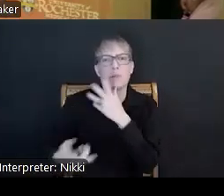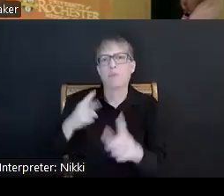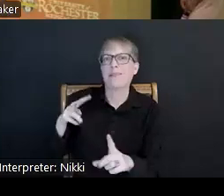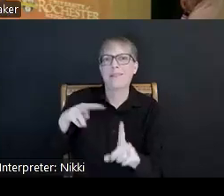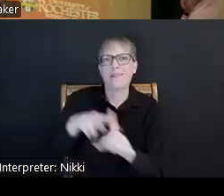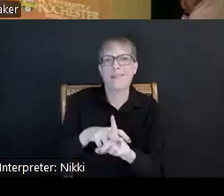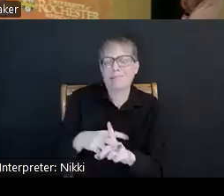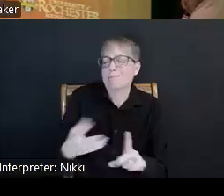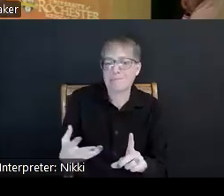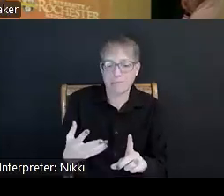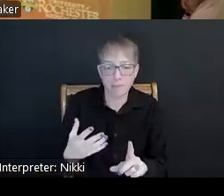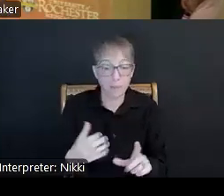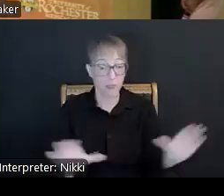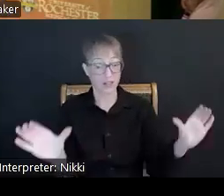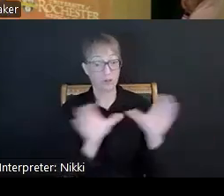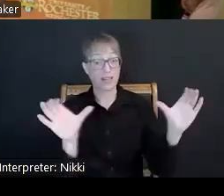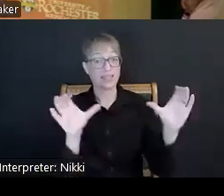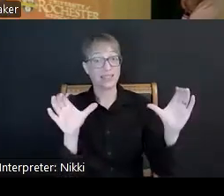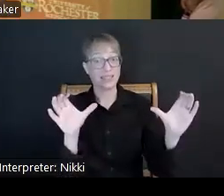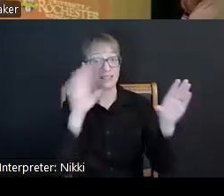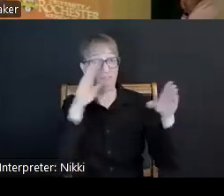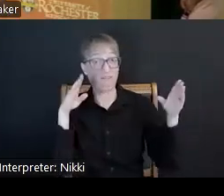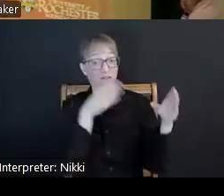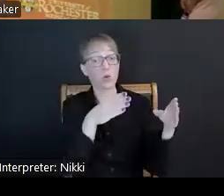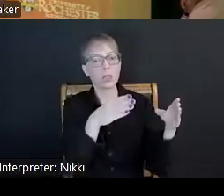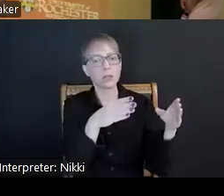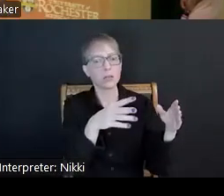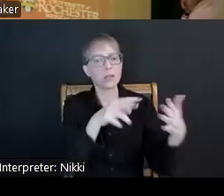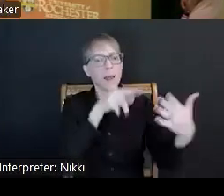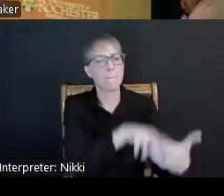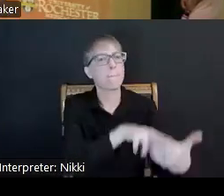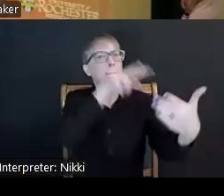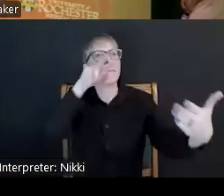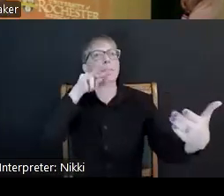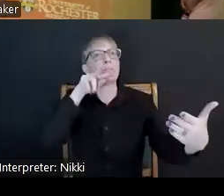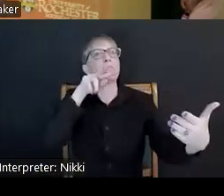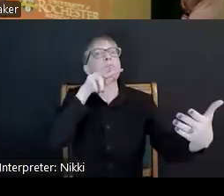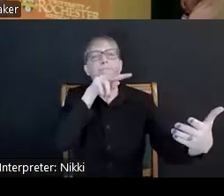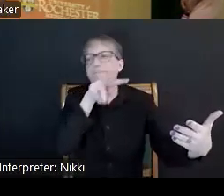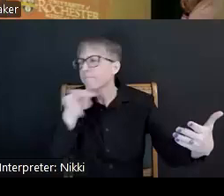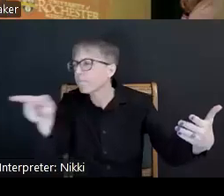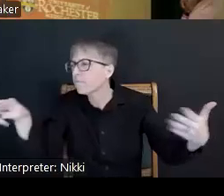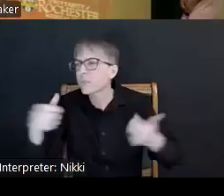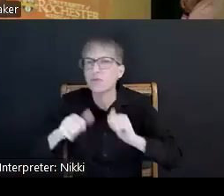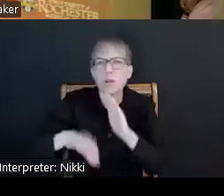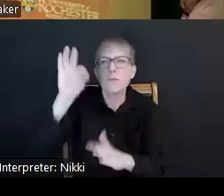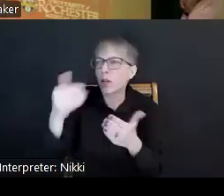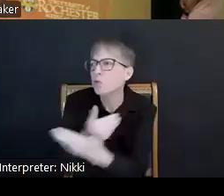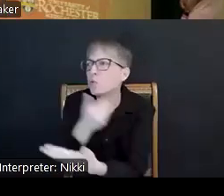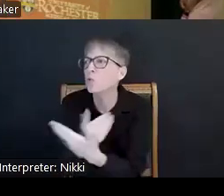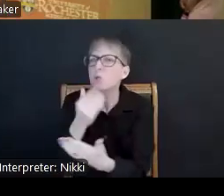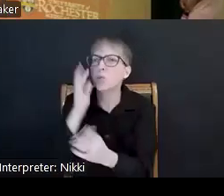the crisis orientation, and be willing to accept some new and innovative approaches to the solution to this problem.